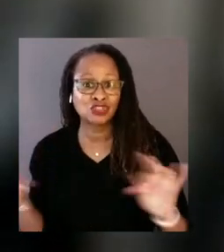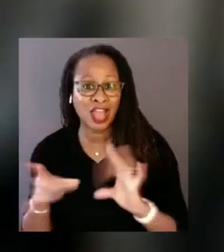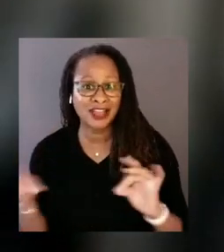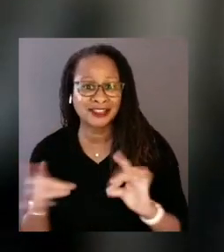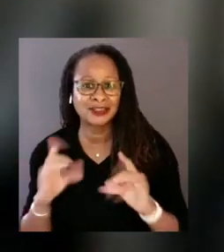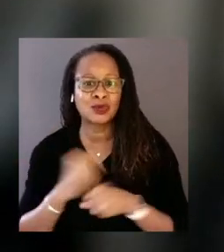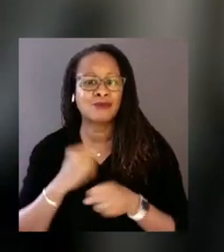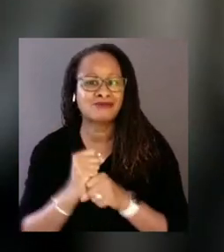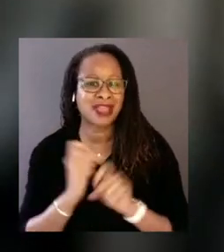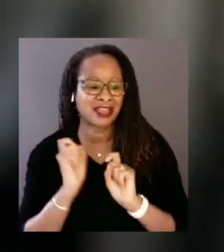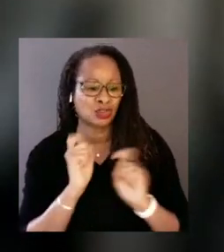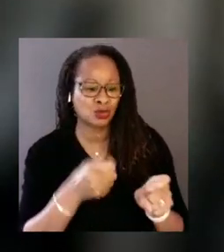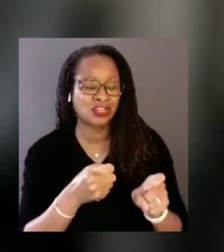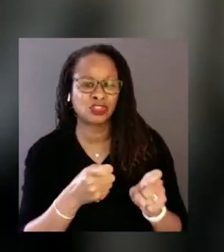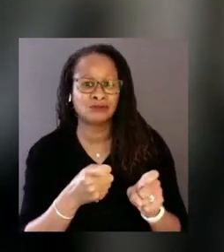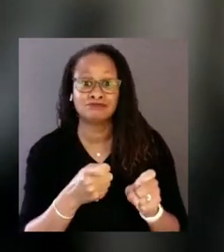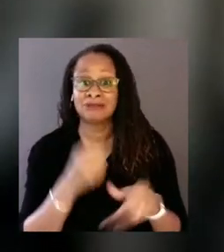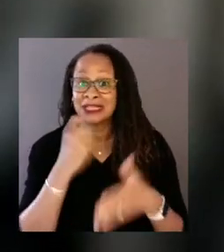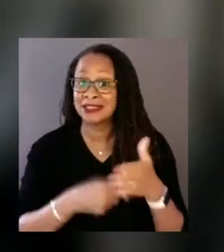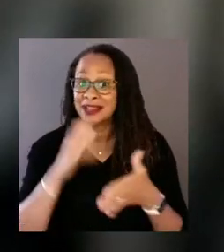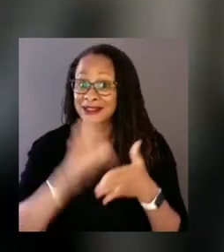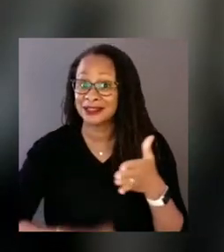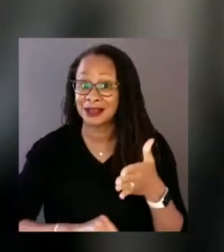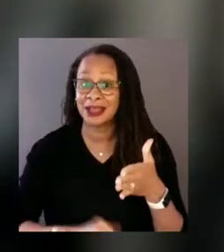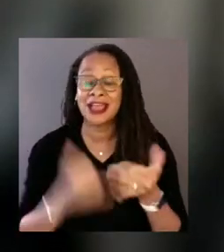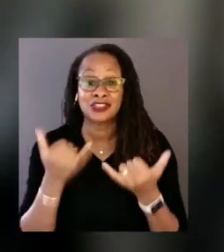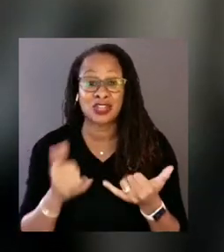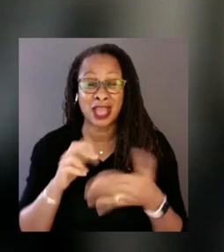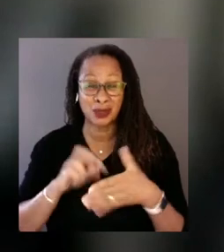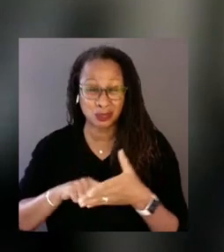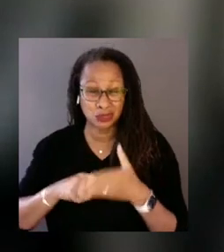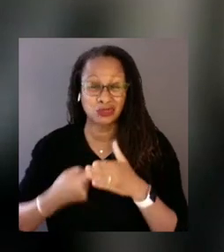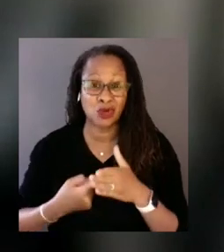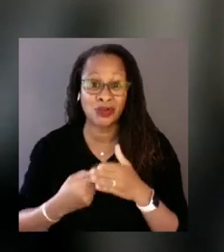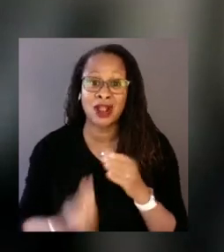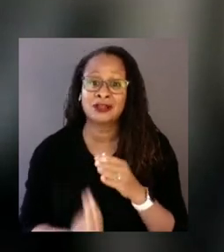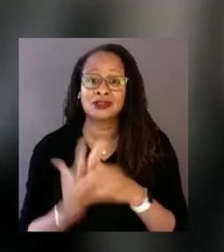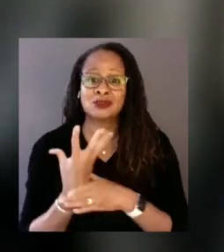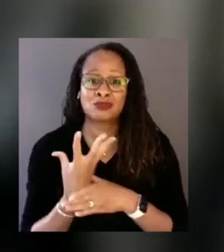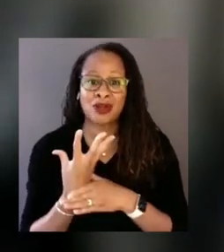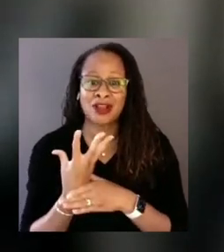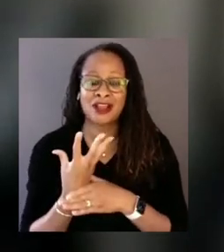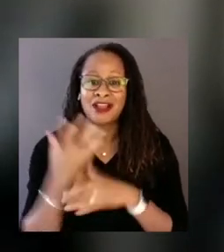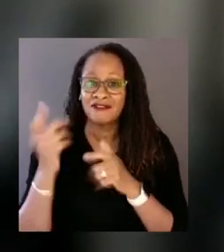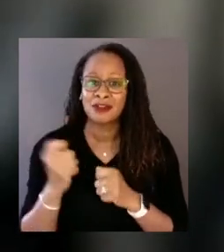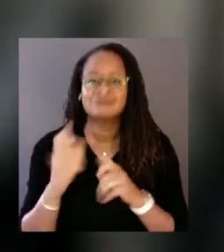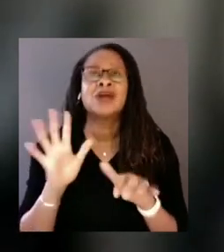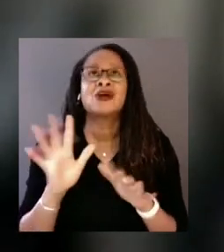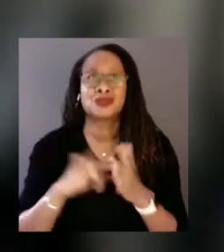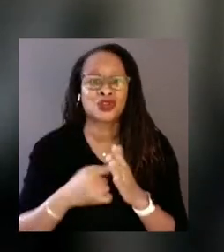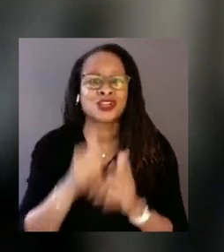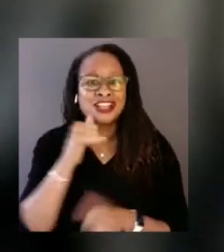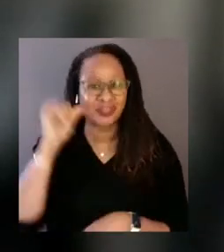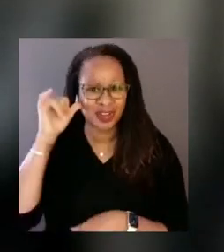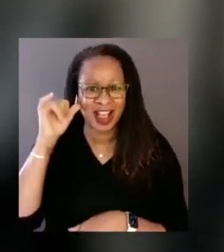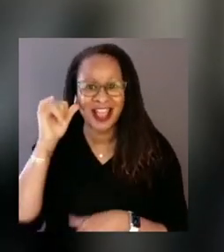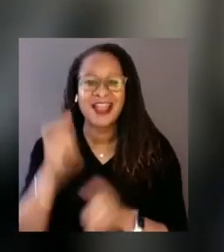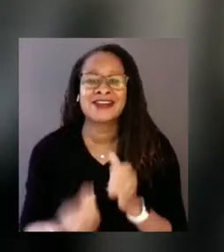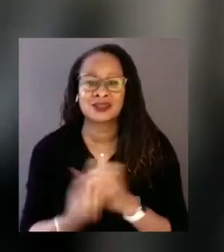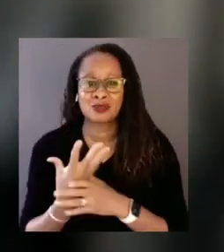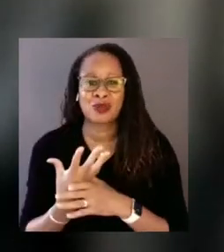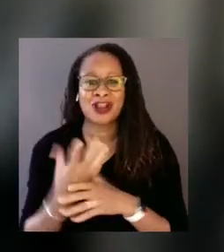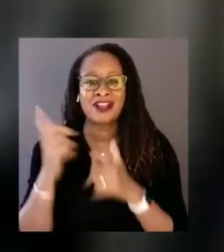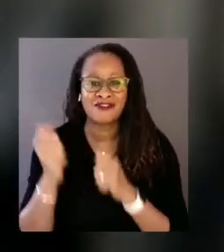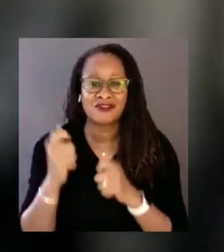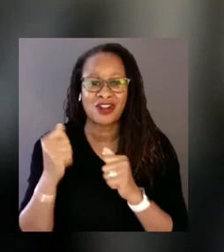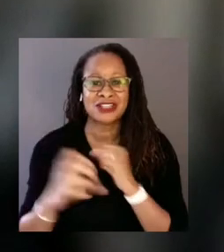have just, I think today, launched our spring fundraising campaign, yesterday. So this is a great opportunity for